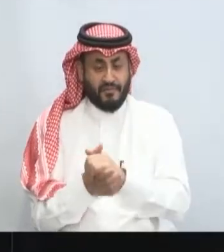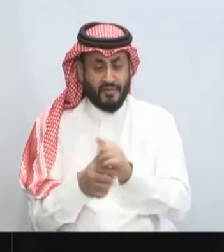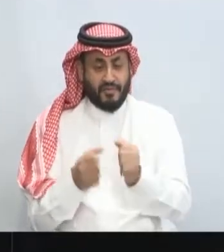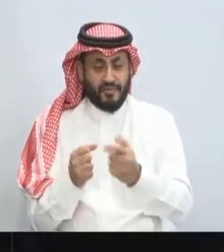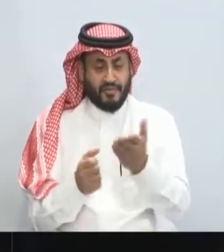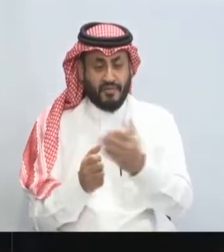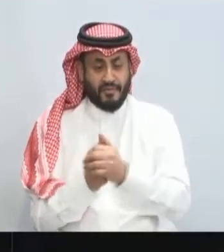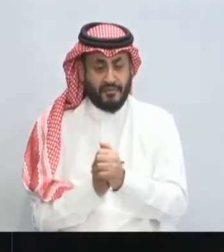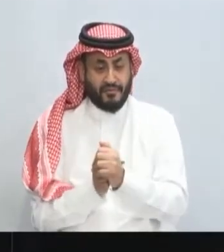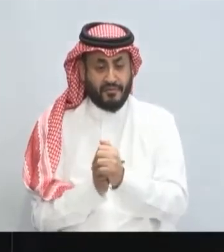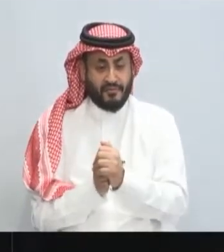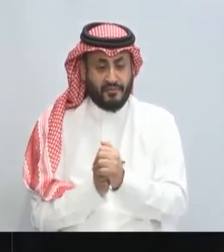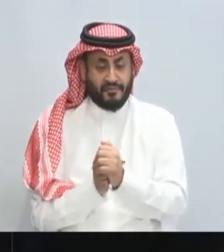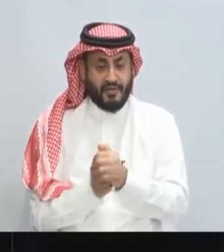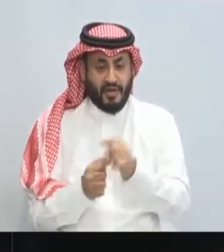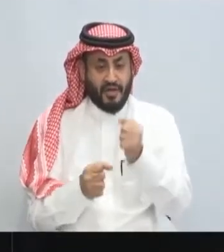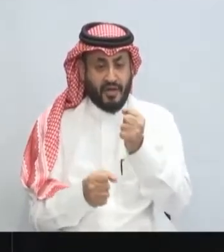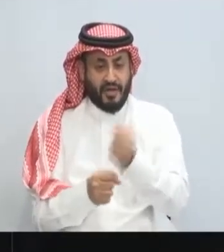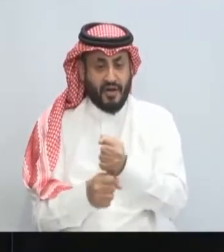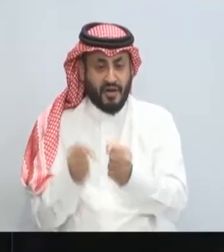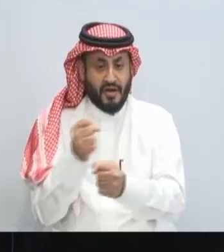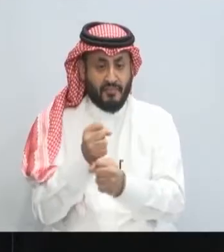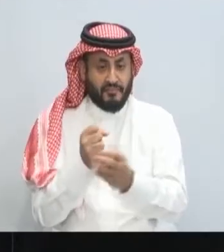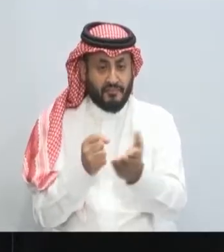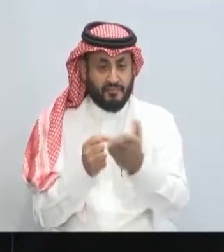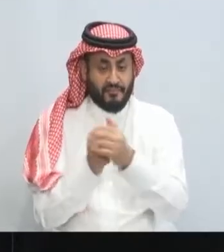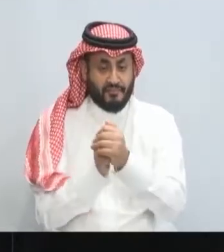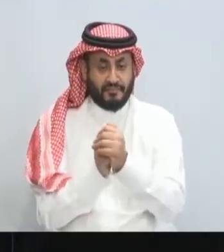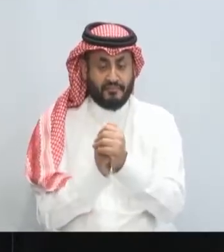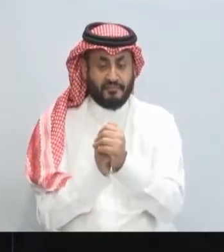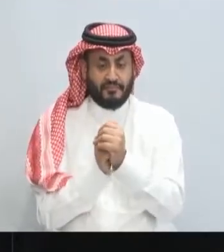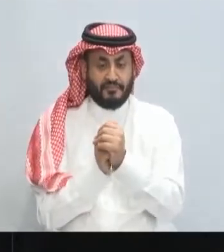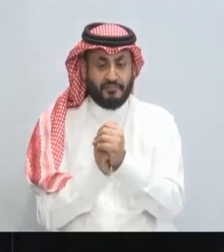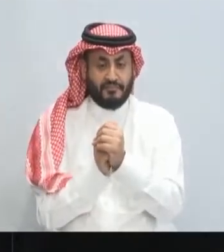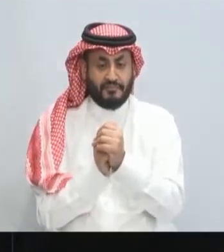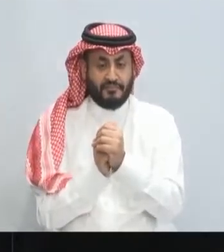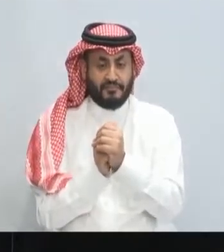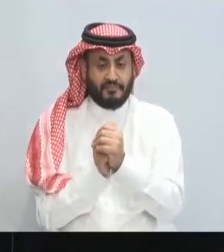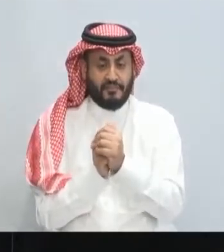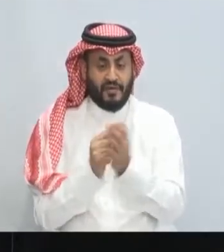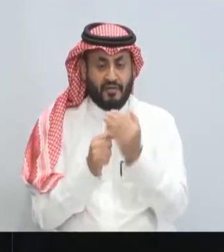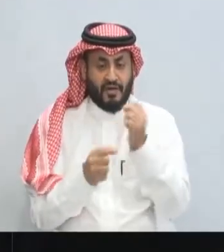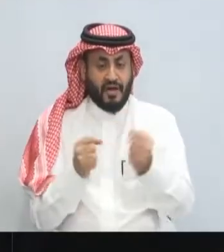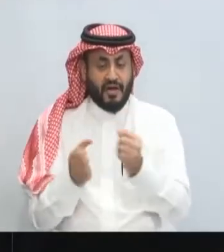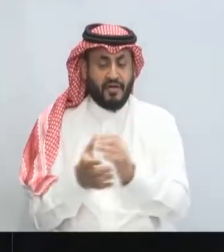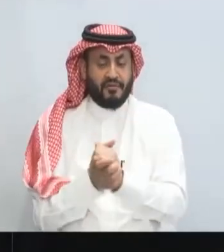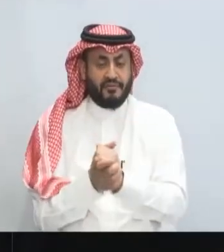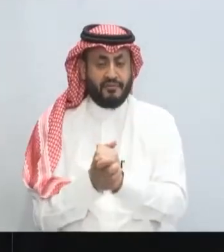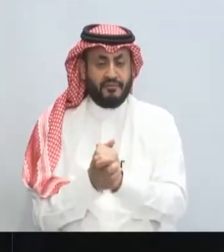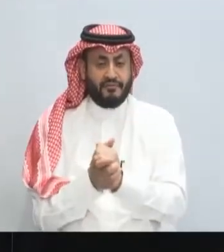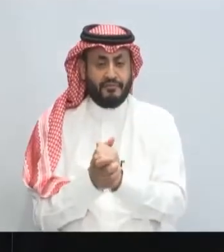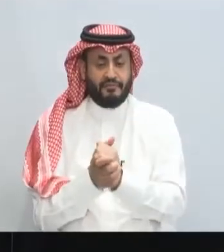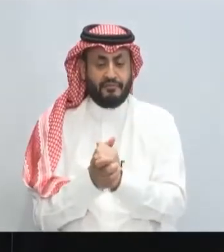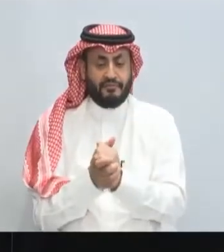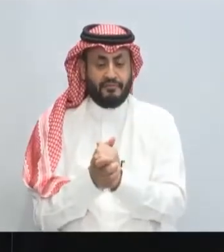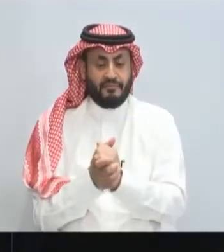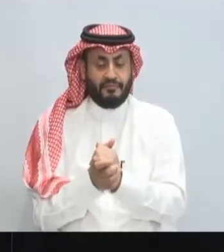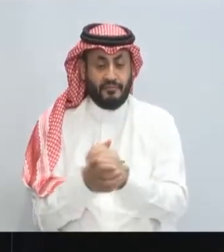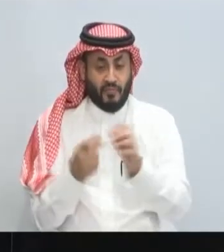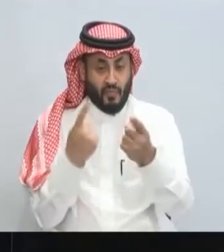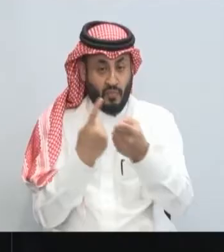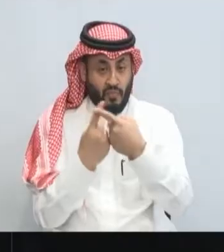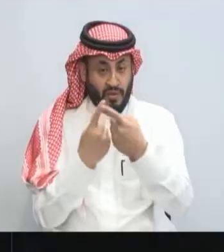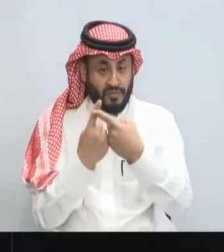which is about grammar. And when we said that when we want to talk about only a